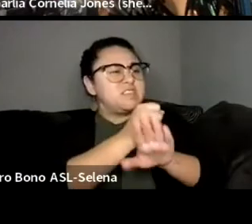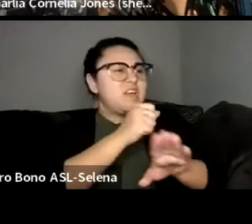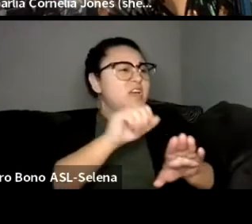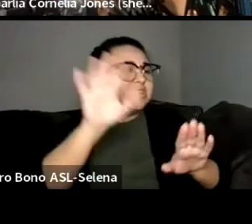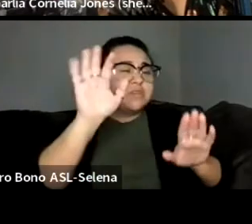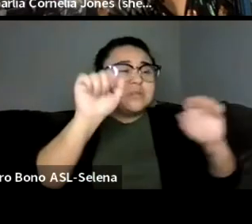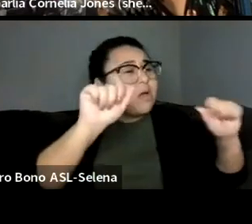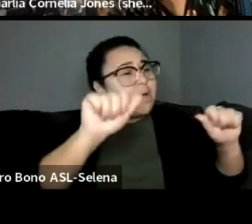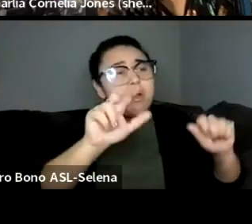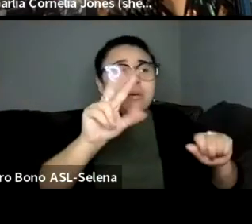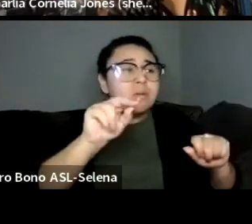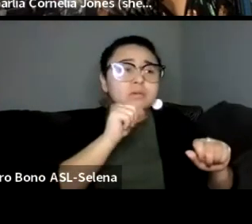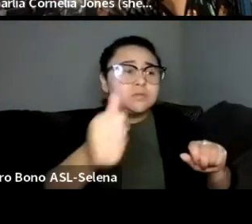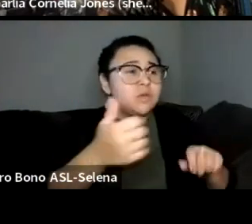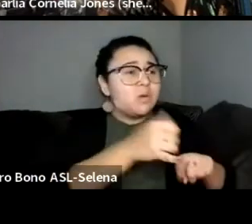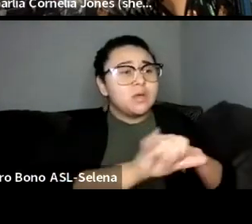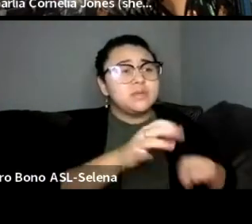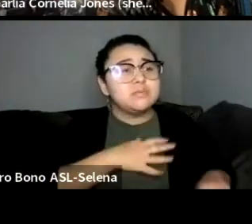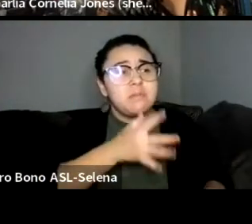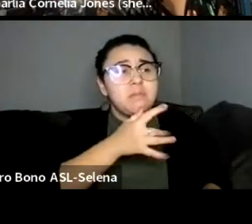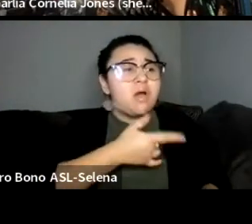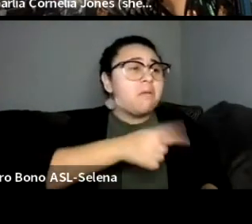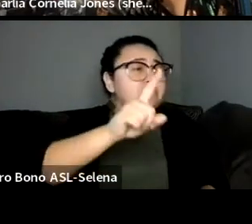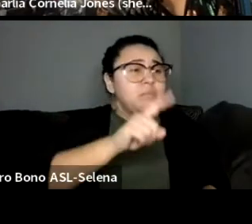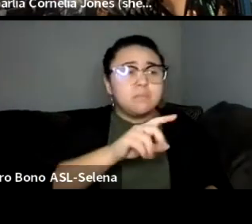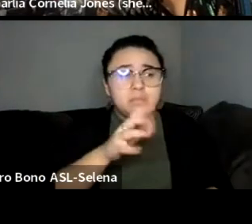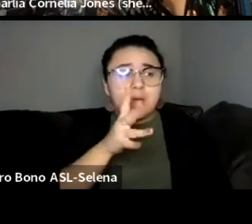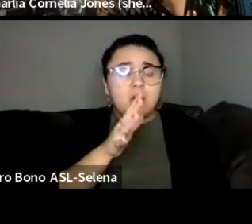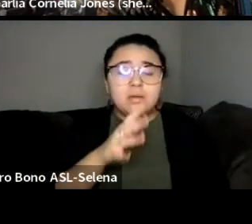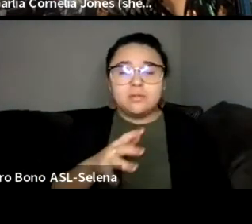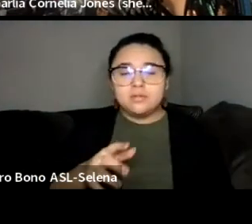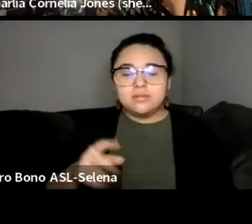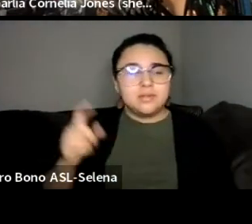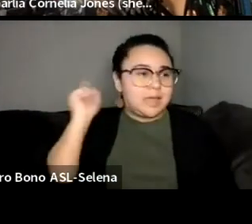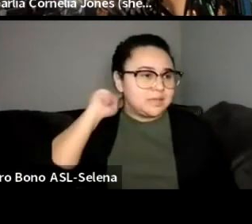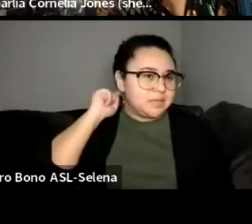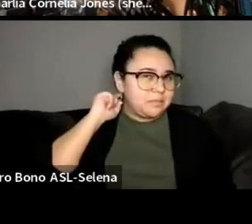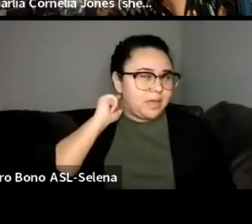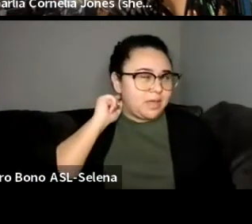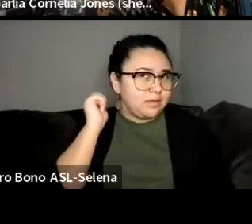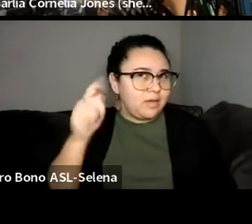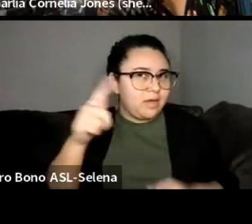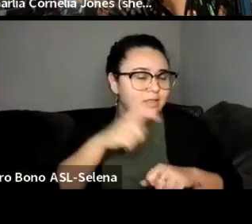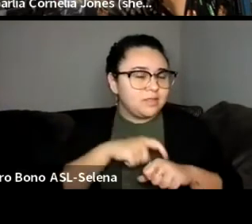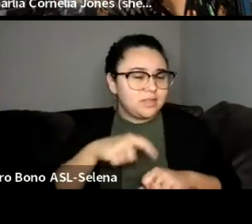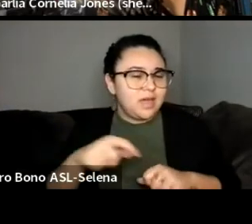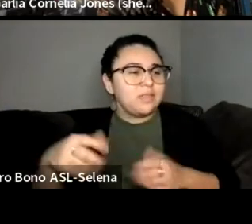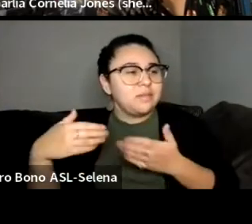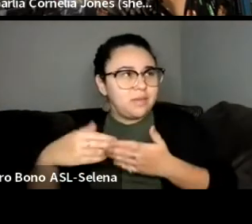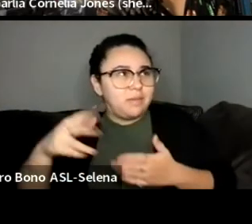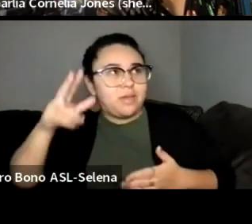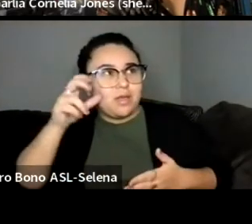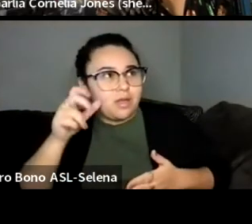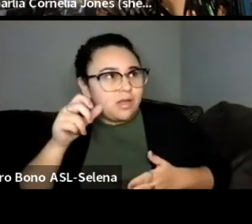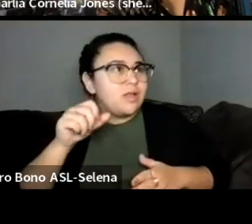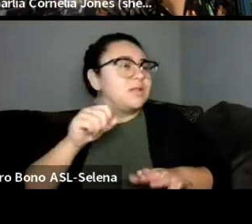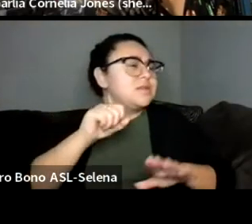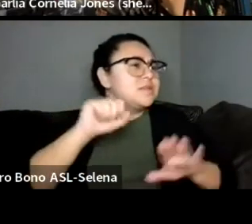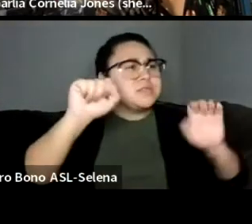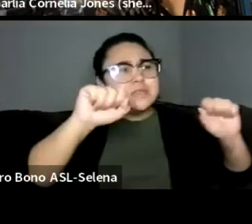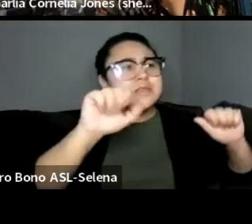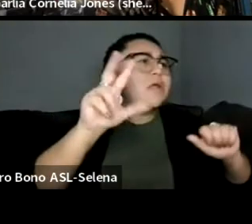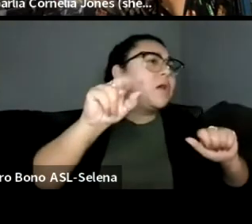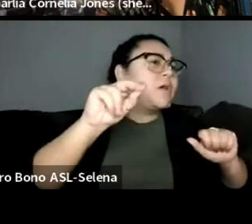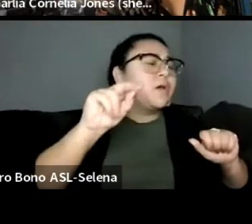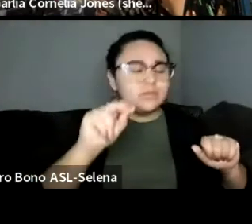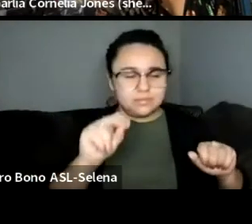mommy. And, you know, even just that's in the back of your head all the time. So I think welcoming